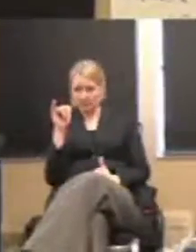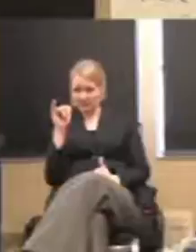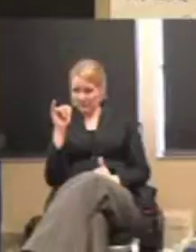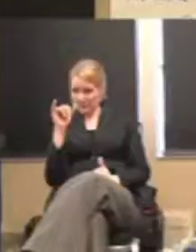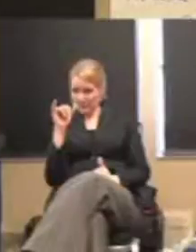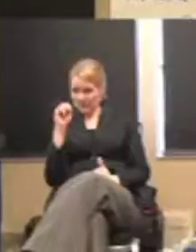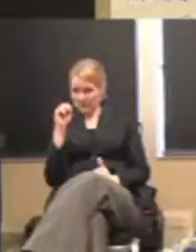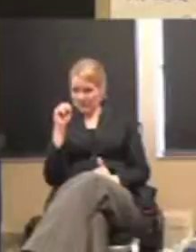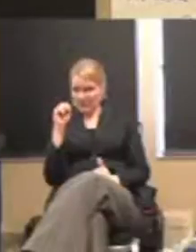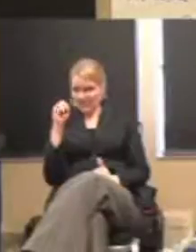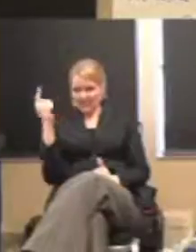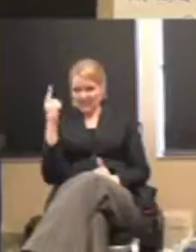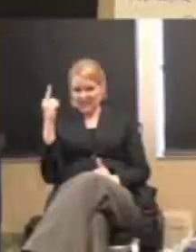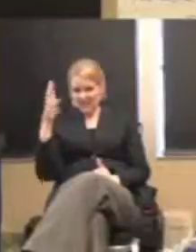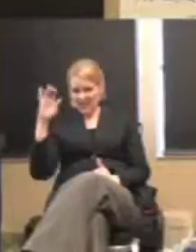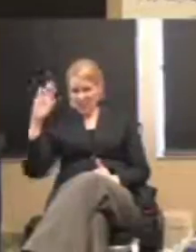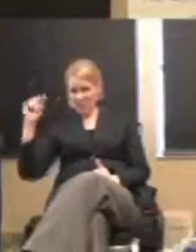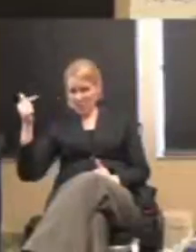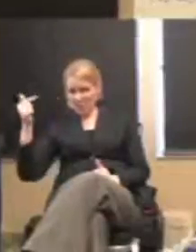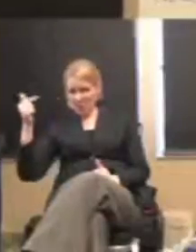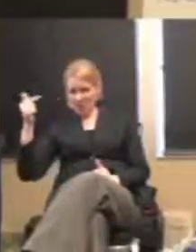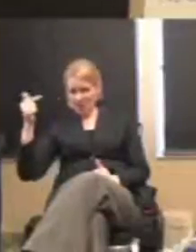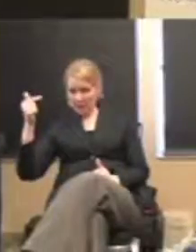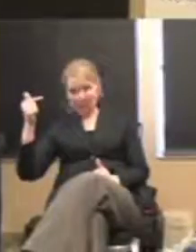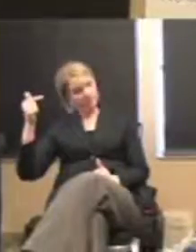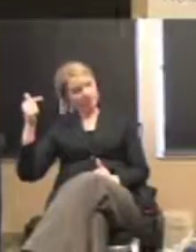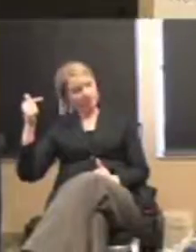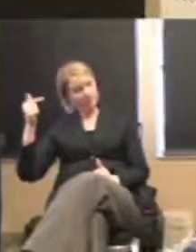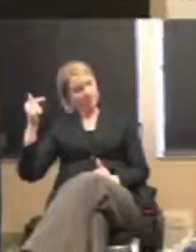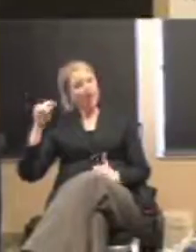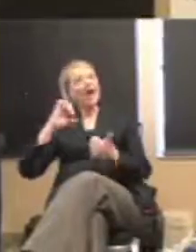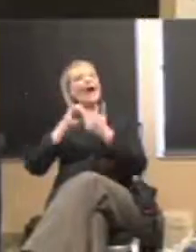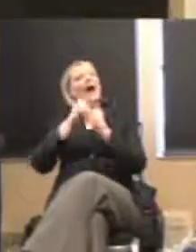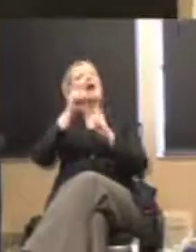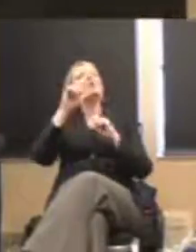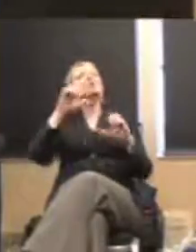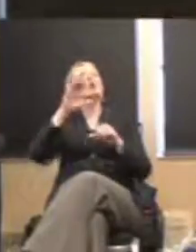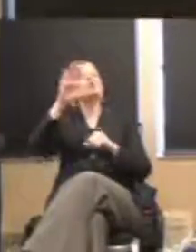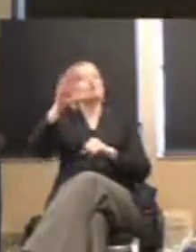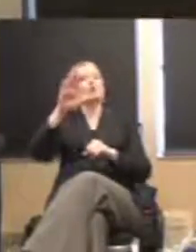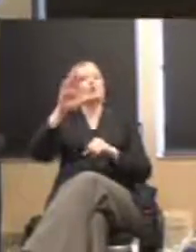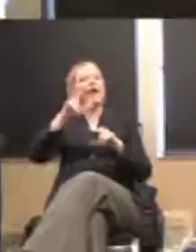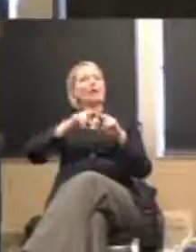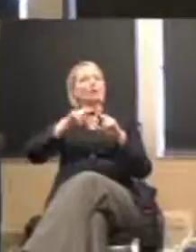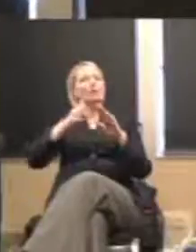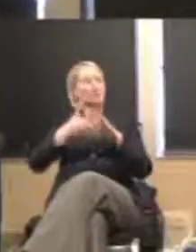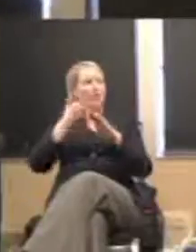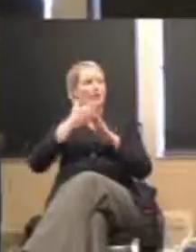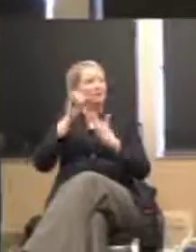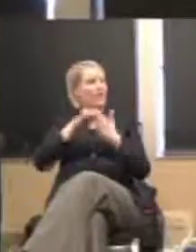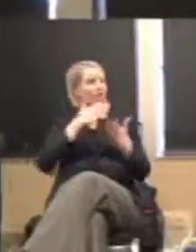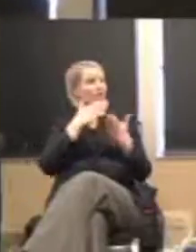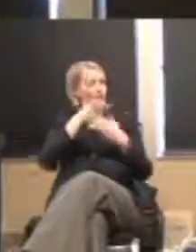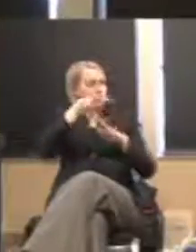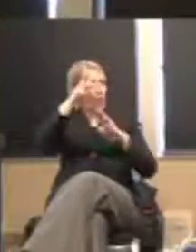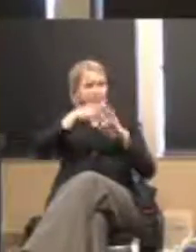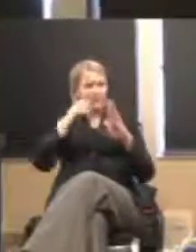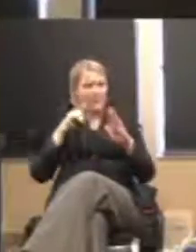Somethingberg, how does your engine run? Oh, I'm like. Which is the alert system. That's a really good program for itty